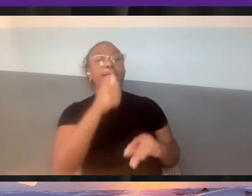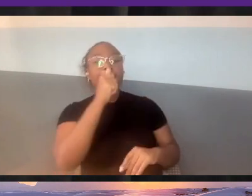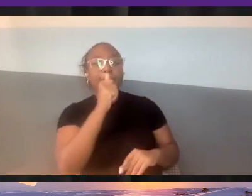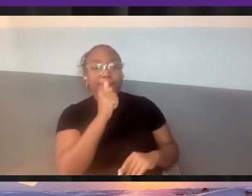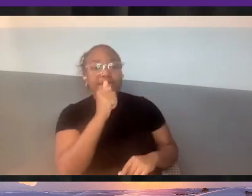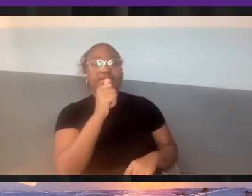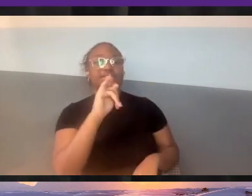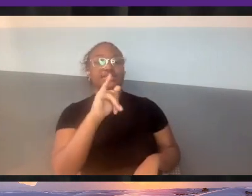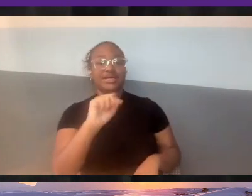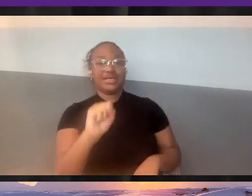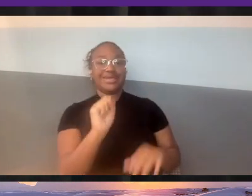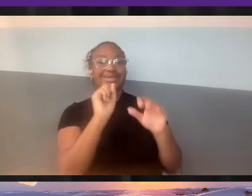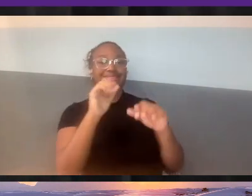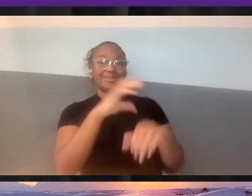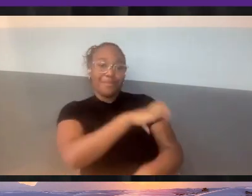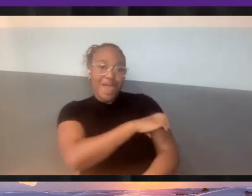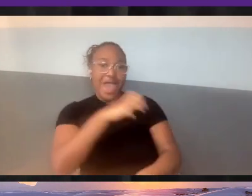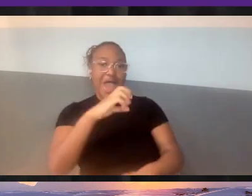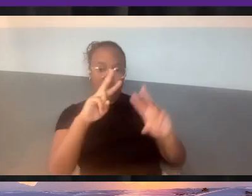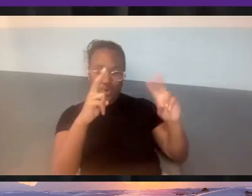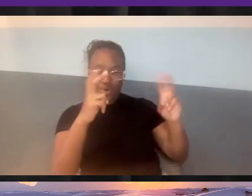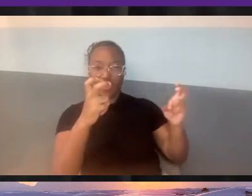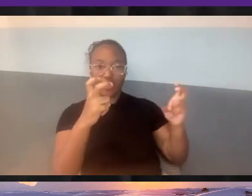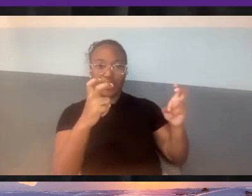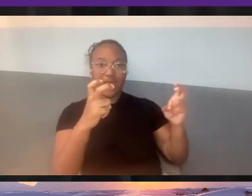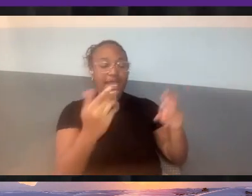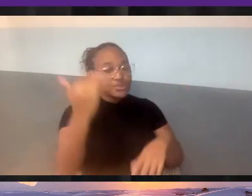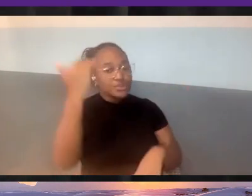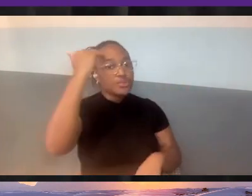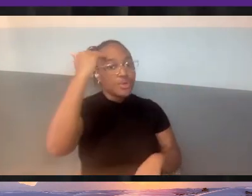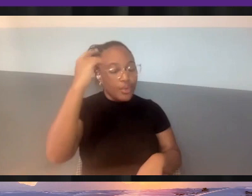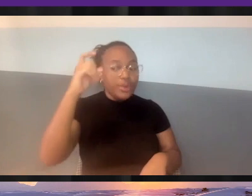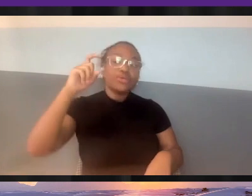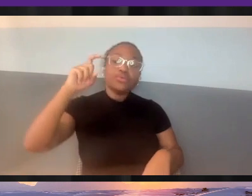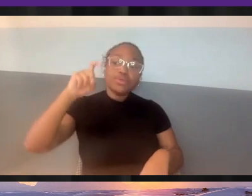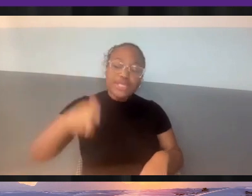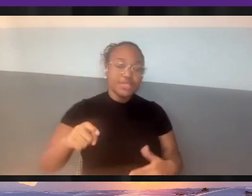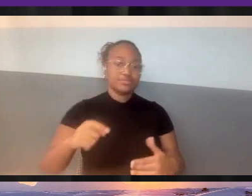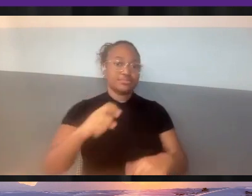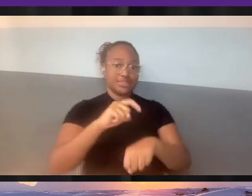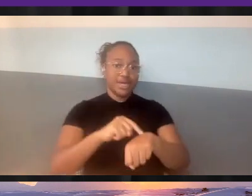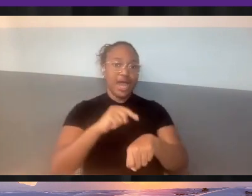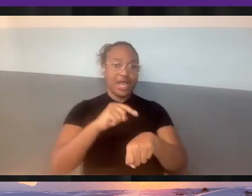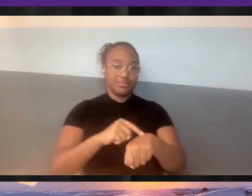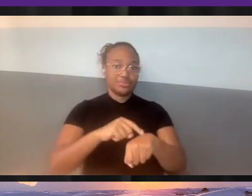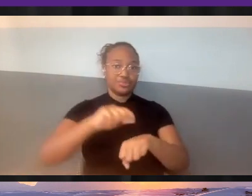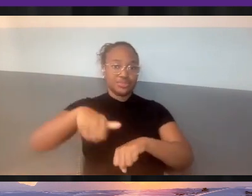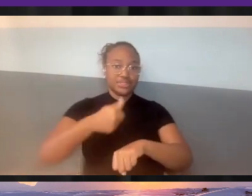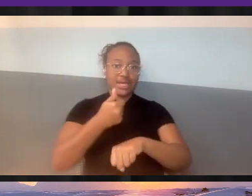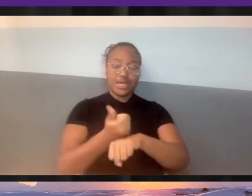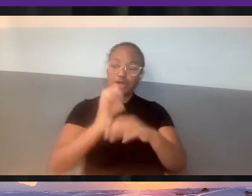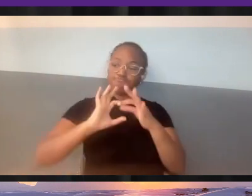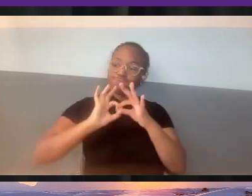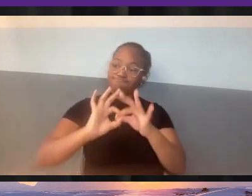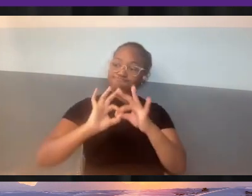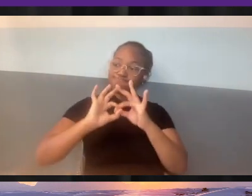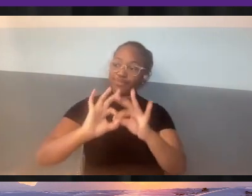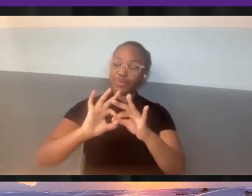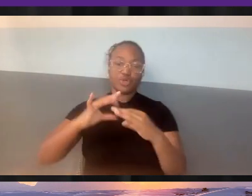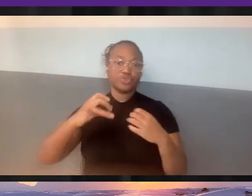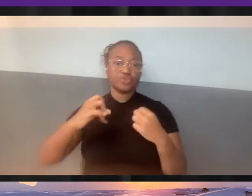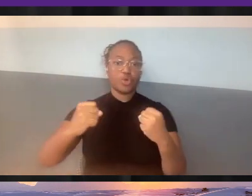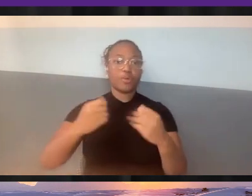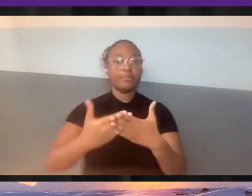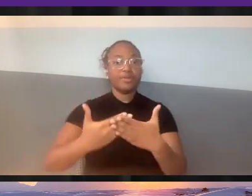that it does take time to build right relationships with each other, with community, before we just like jump off, and it's still very urgent. So